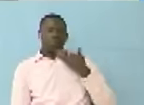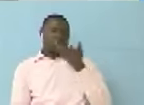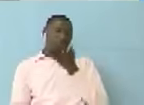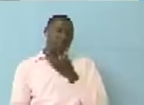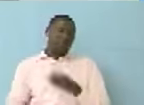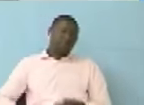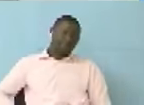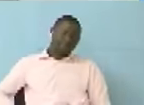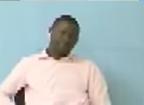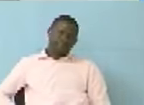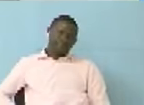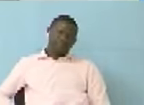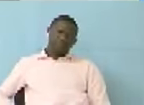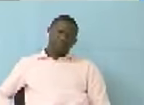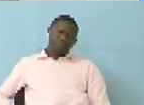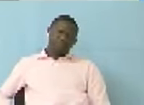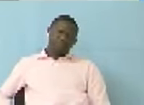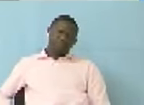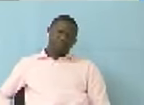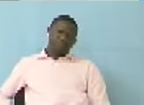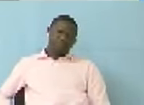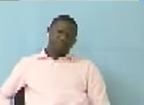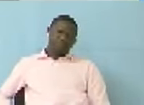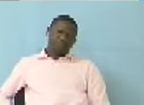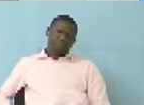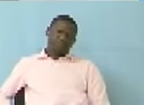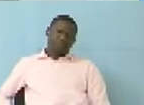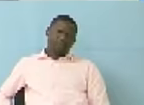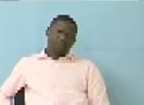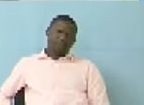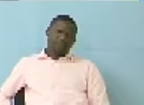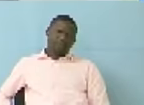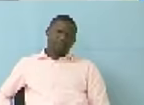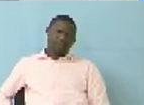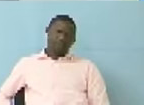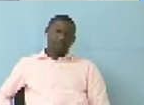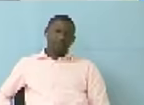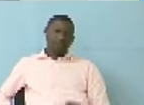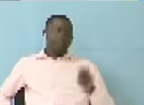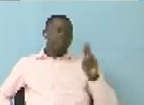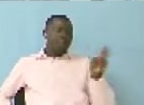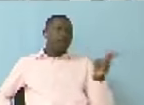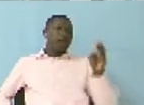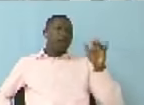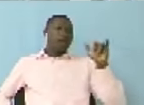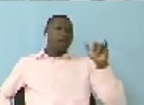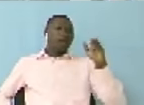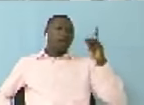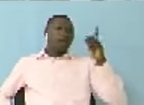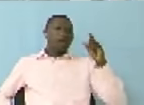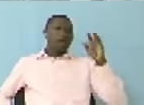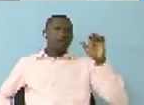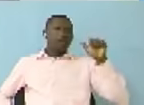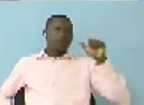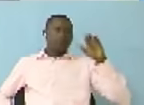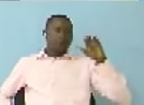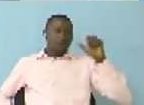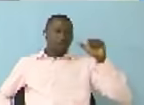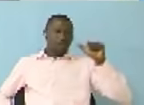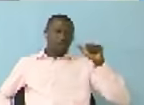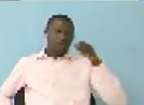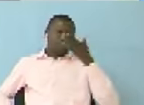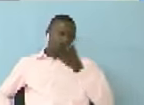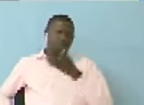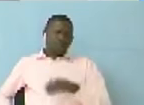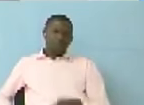do kula la menube mabere nje. Haidara was there. Haidara benu nje. Yes, he was there. Ha, abijele. And